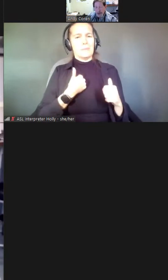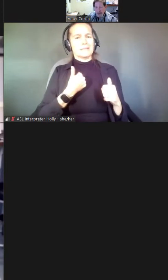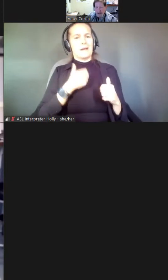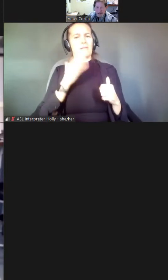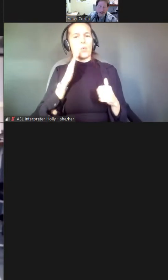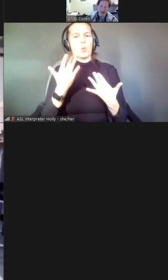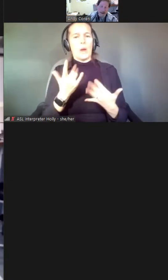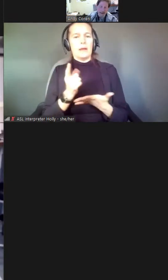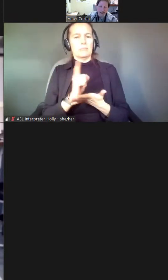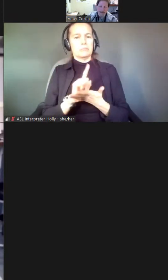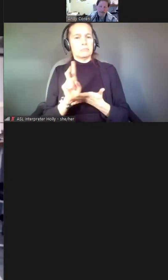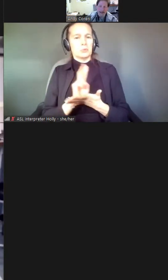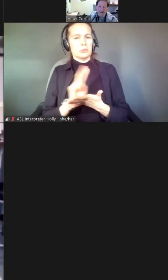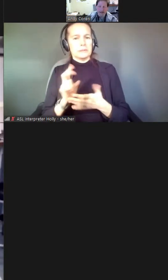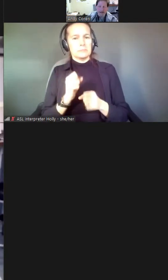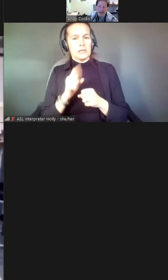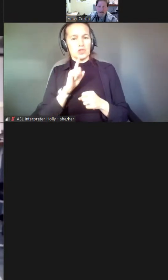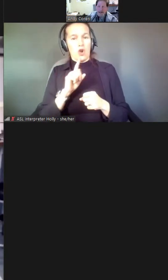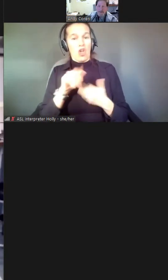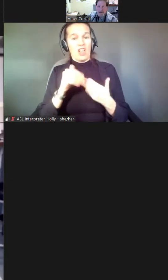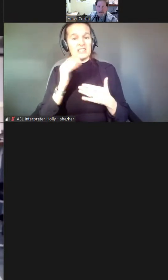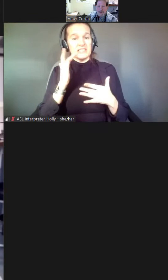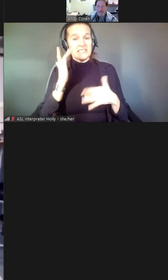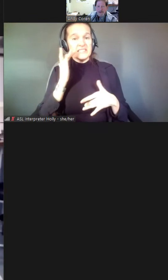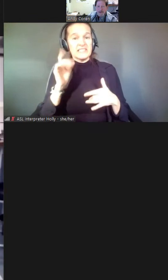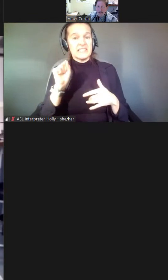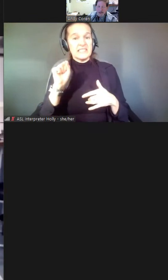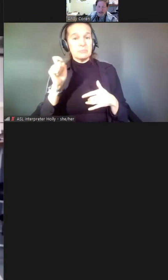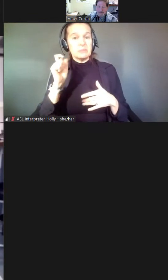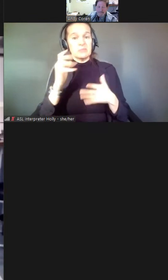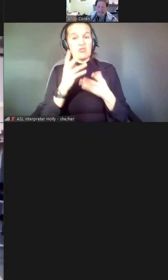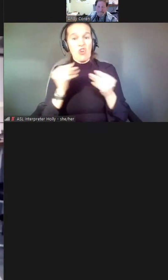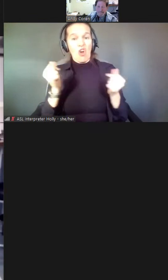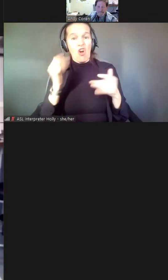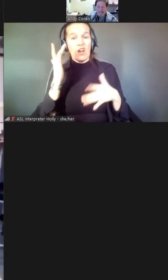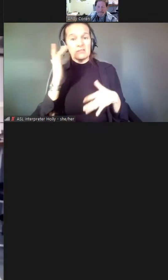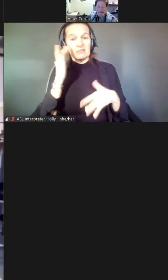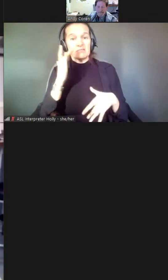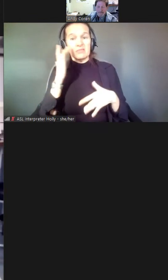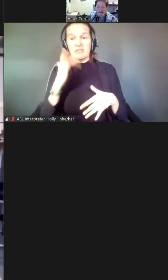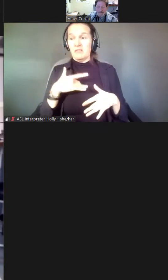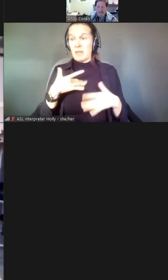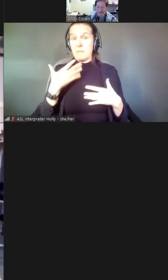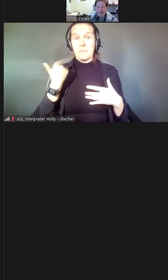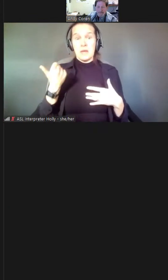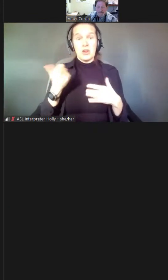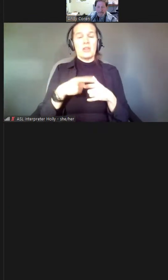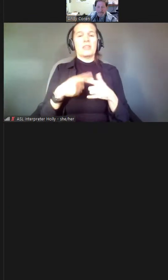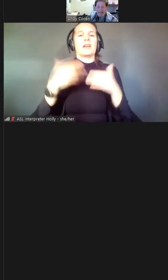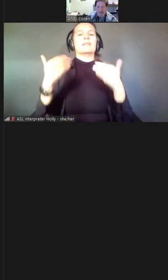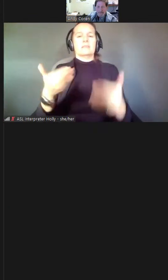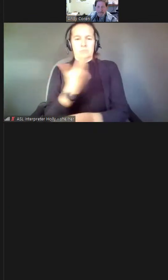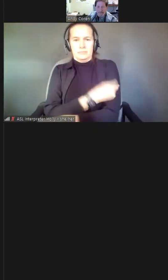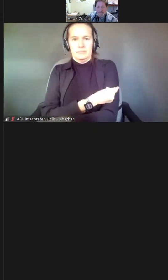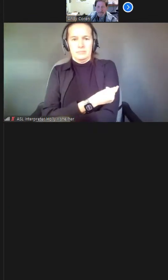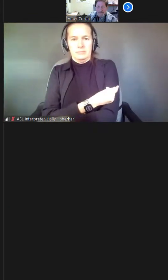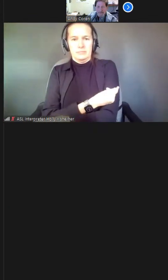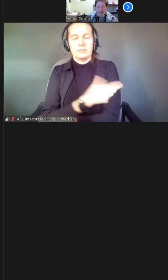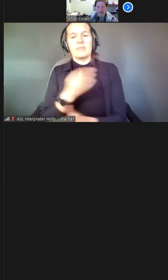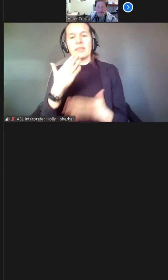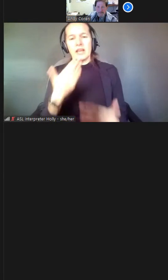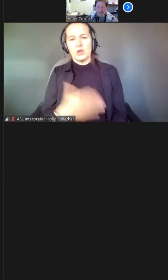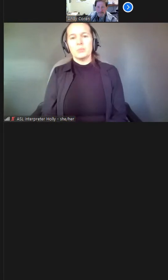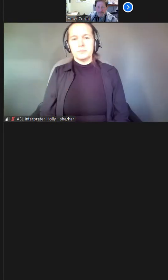symptoms are gone, and then go ahead and get the vaccine. I think that would be the safest way to do it. Thank you.